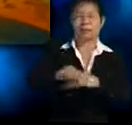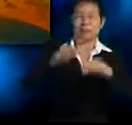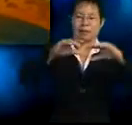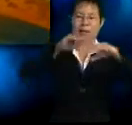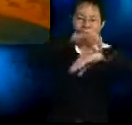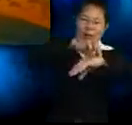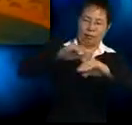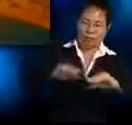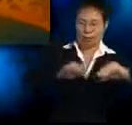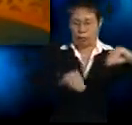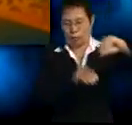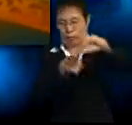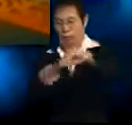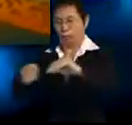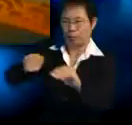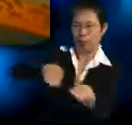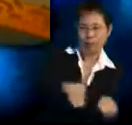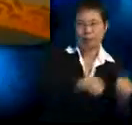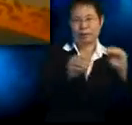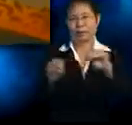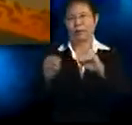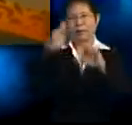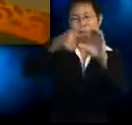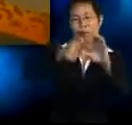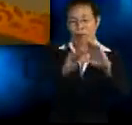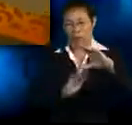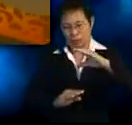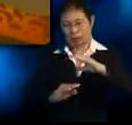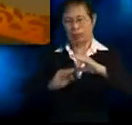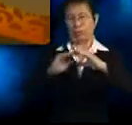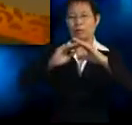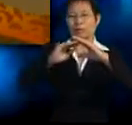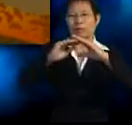caused some of the land and petroleum to rise above sea level.